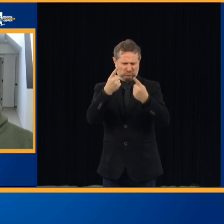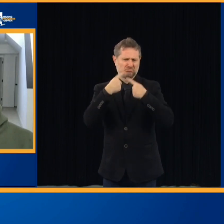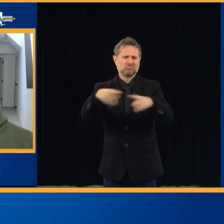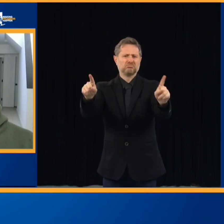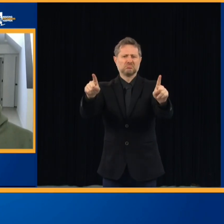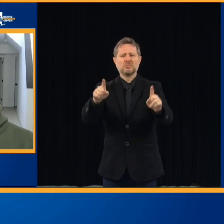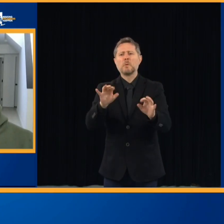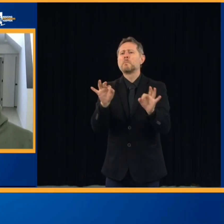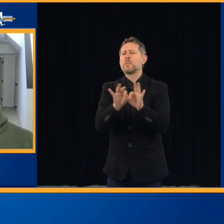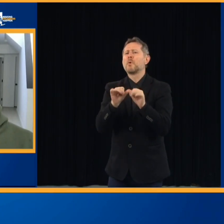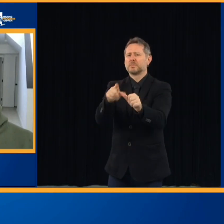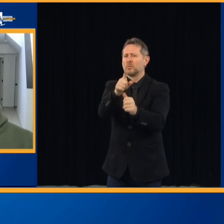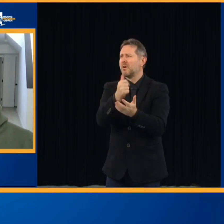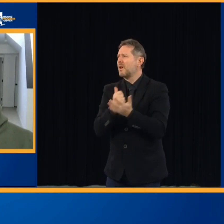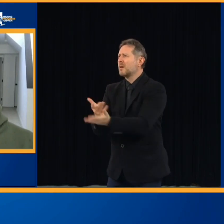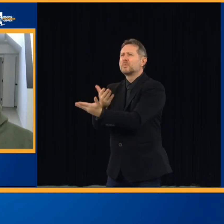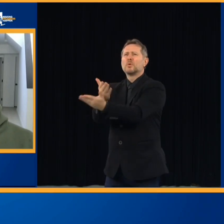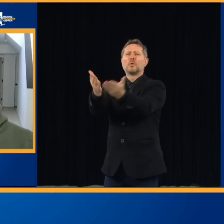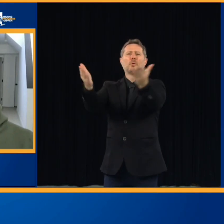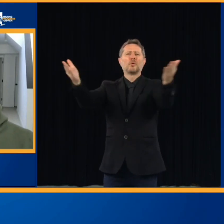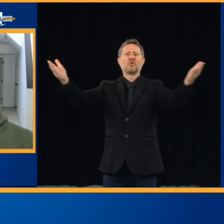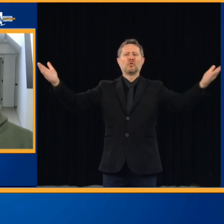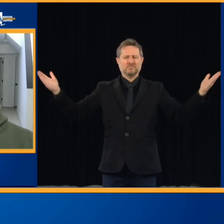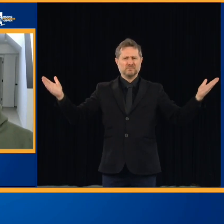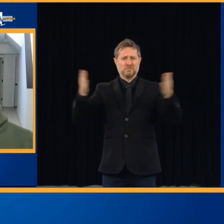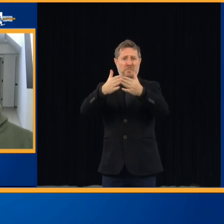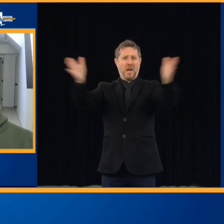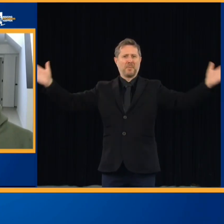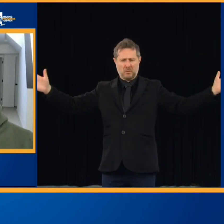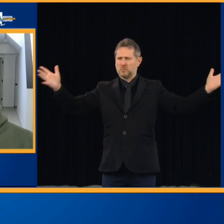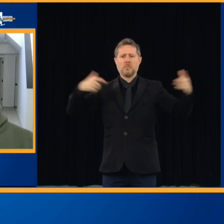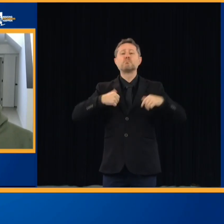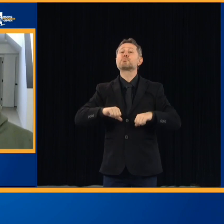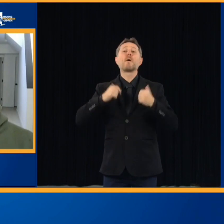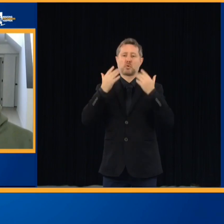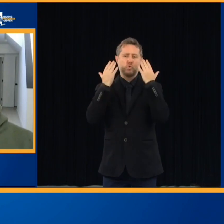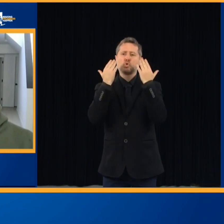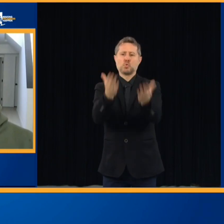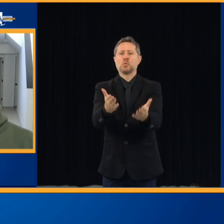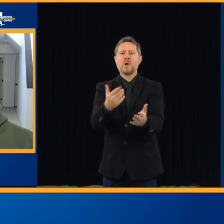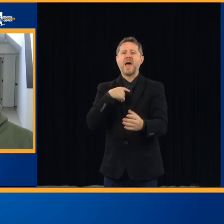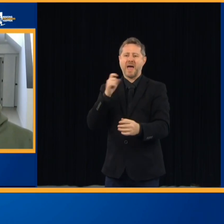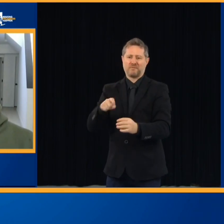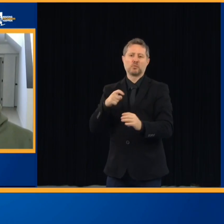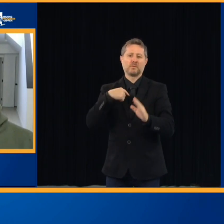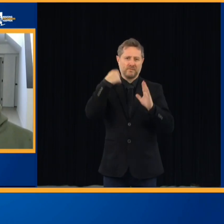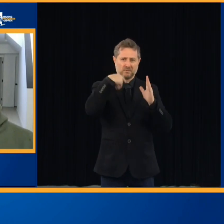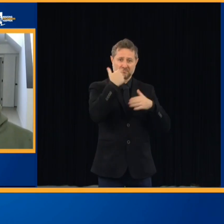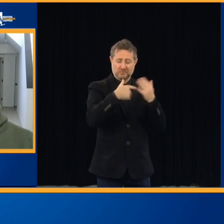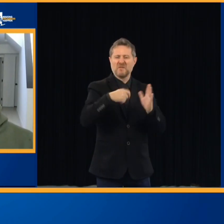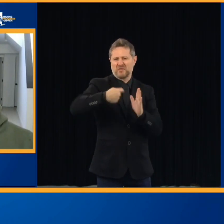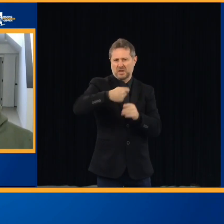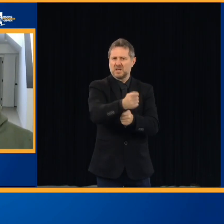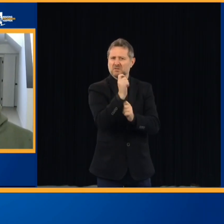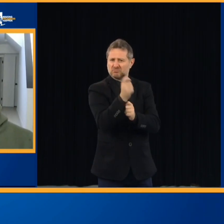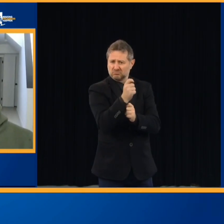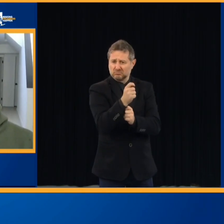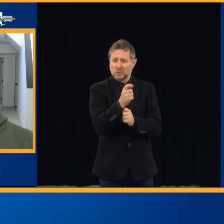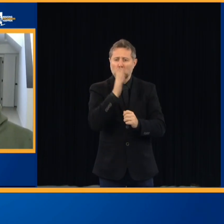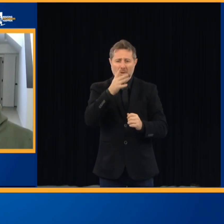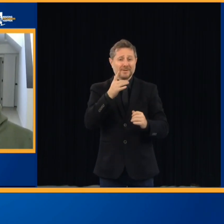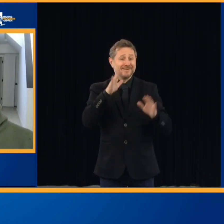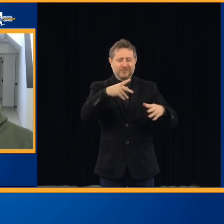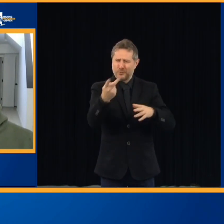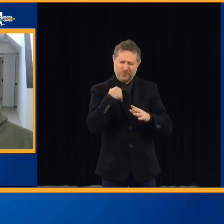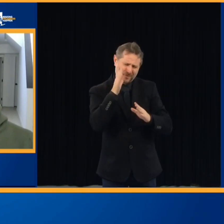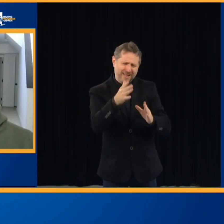service in the meantime. And I'm proud of you. And then we'll go fishing, we'll have a drink, and we'll laugh about it. Go get some